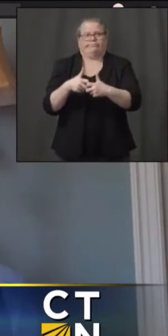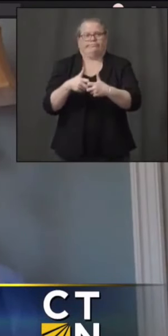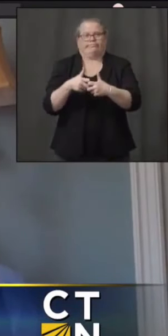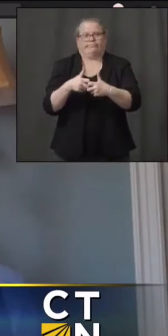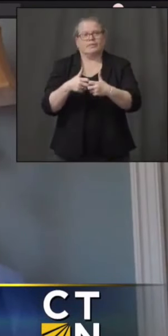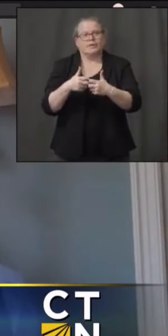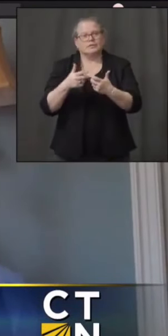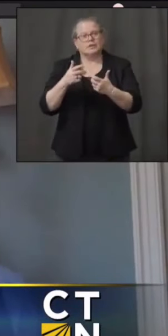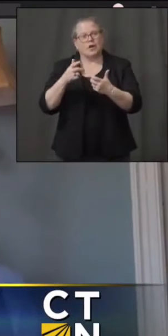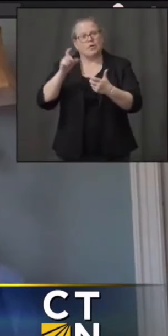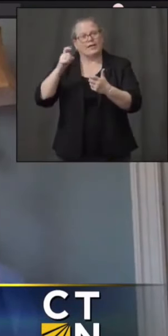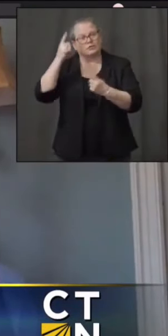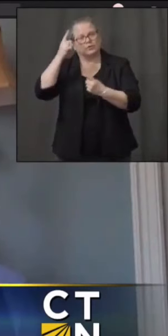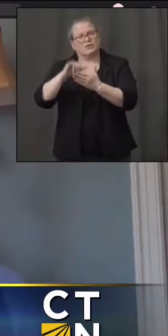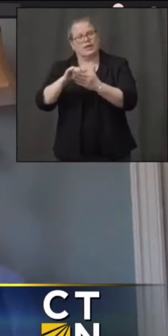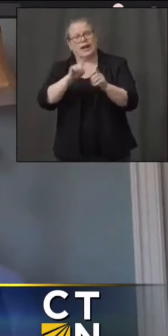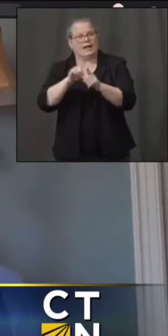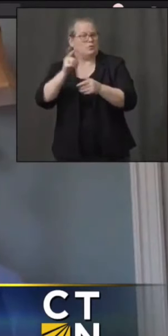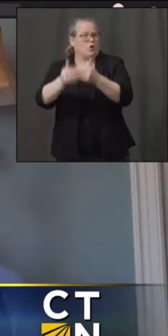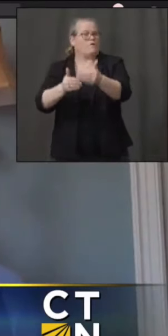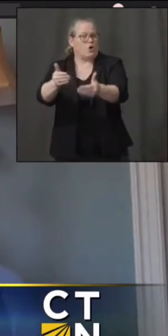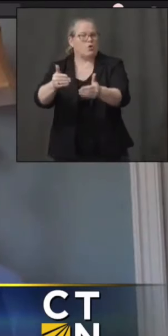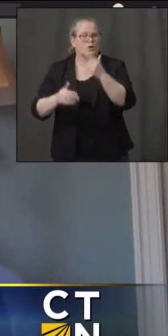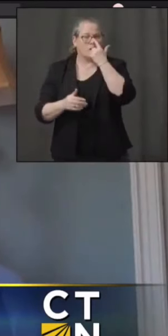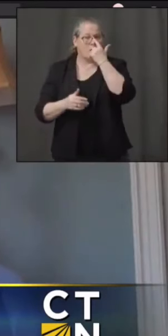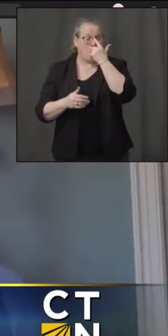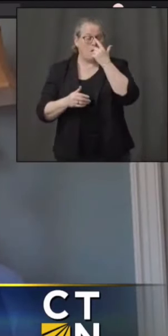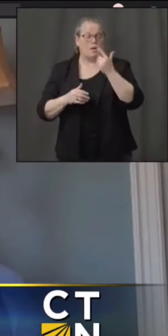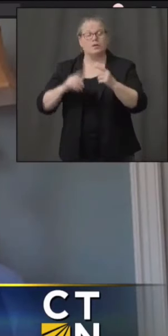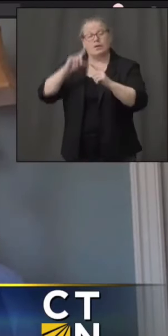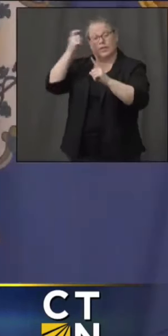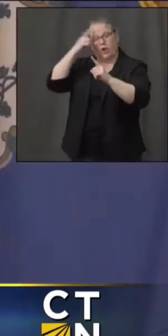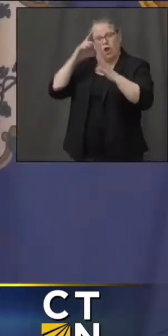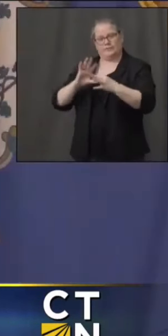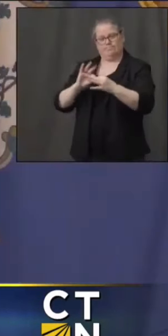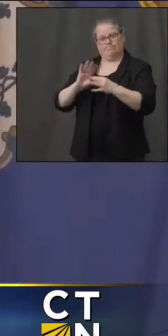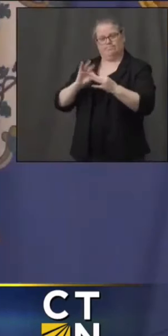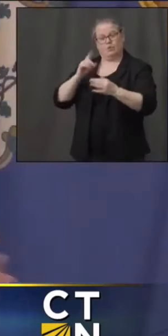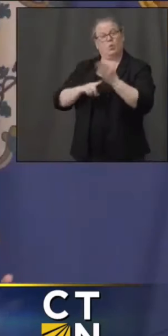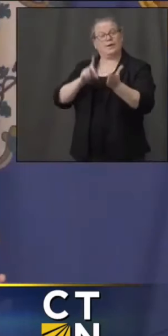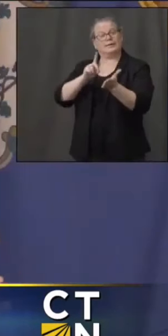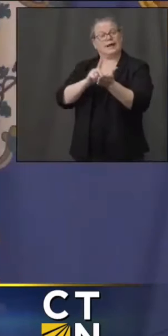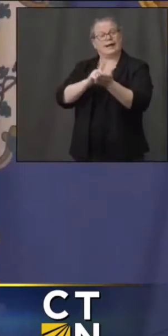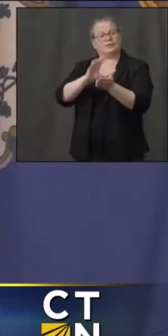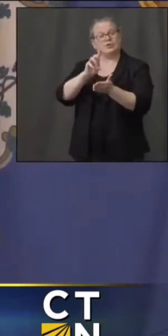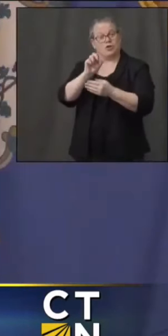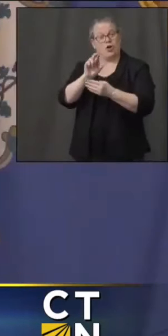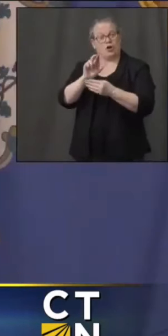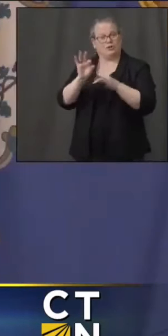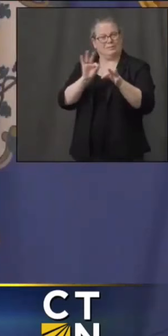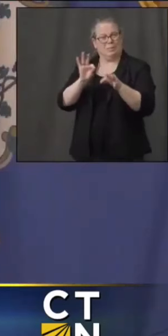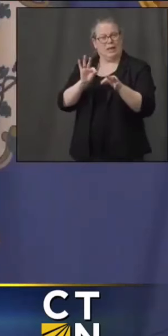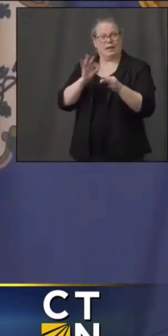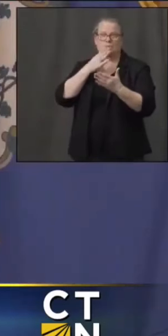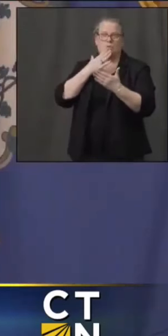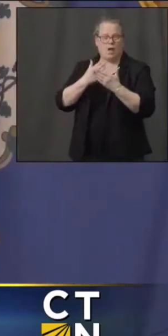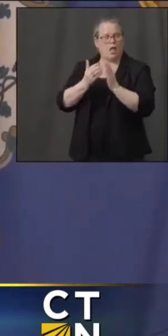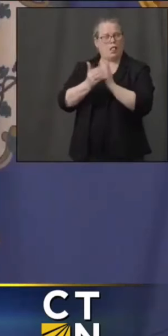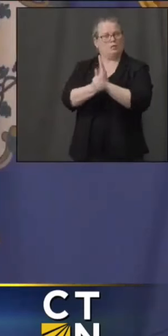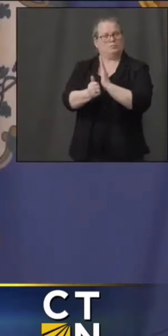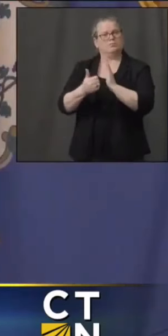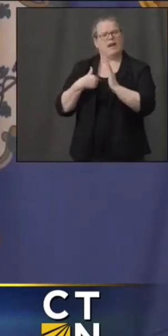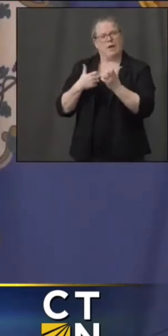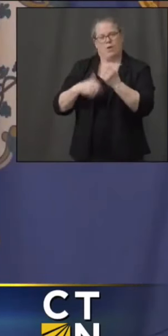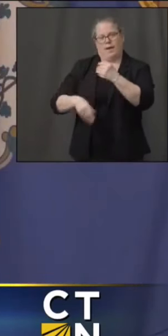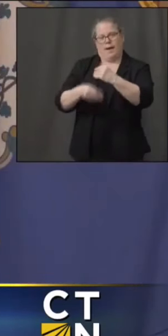forward. Yeah, so let me just add to what Dr. Carter said so well. We are ramping up our testing as quickly as